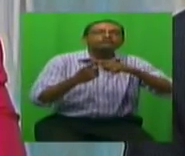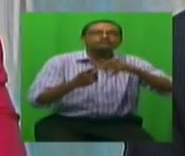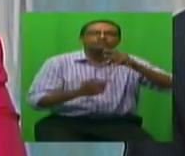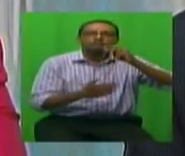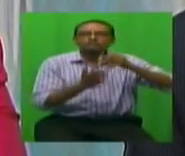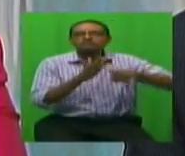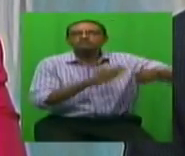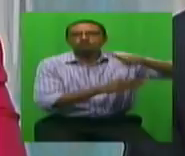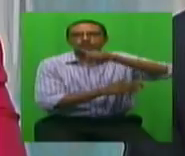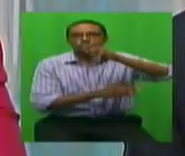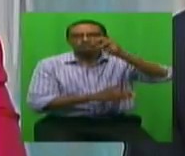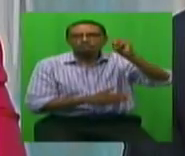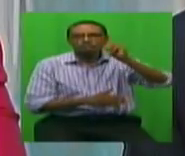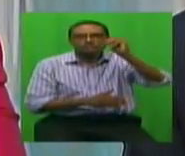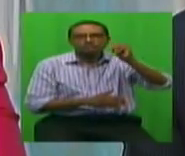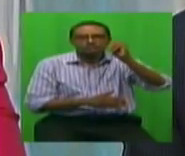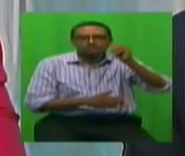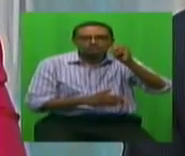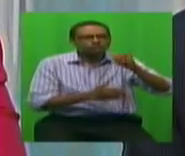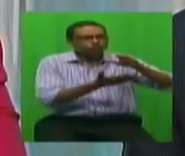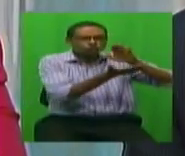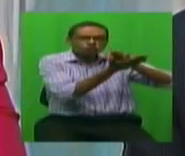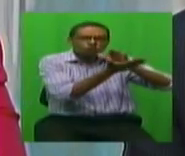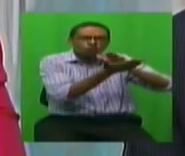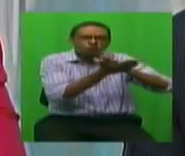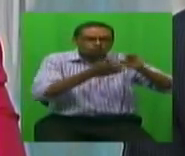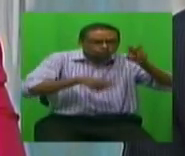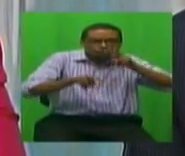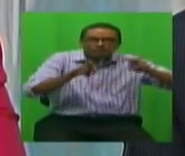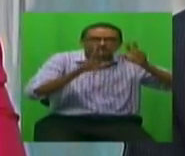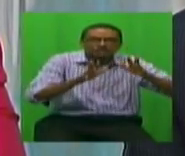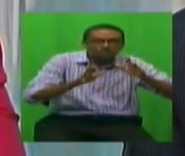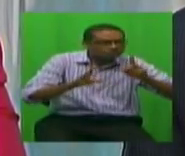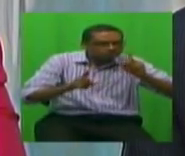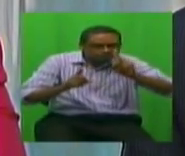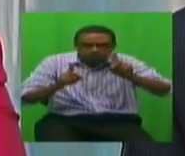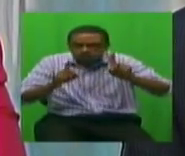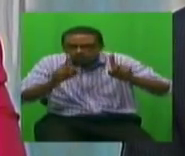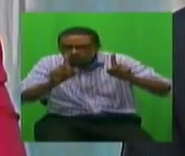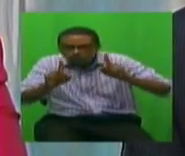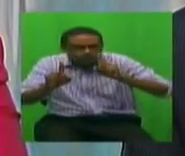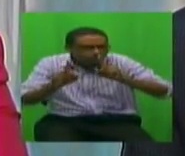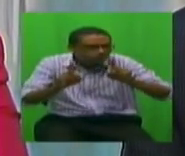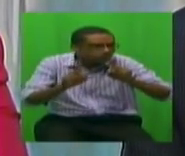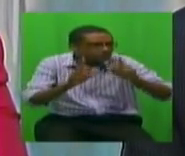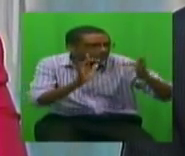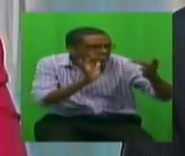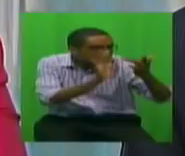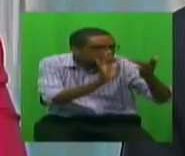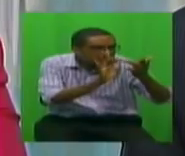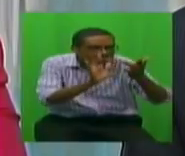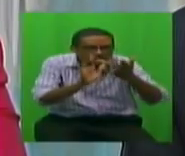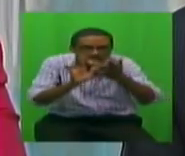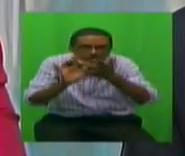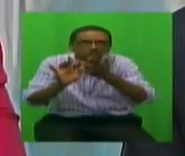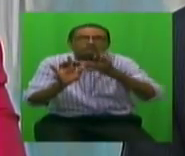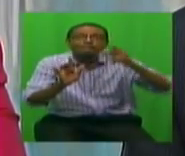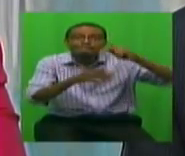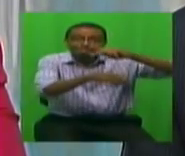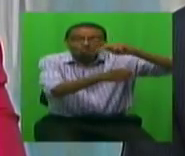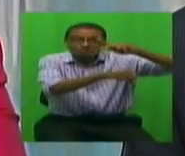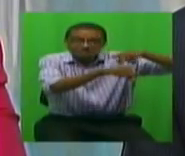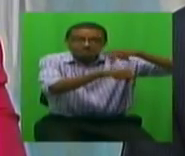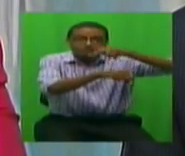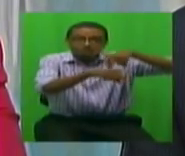Our school supervisors are on the field. They are in contact with the principals of the schools, and they are